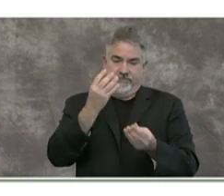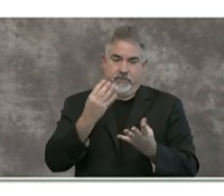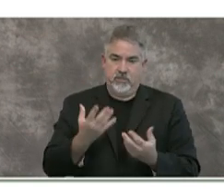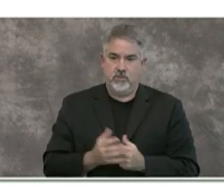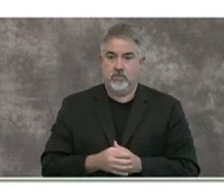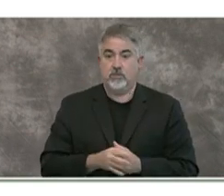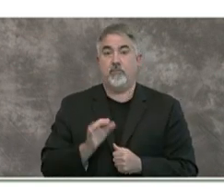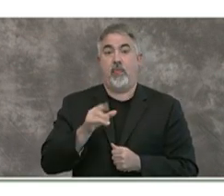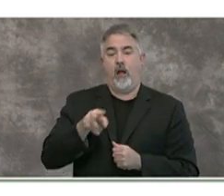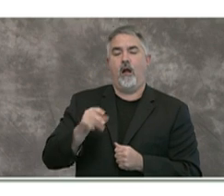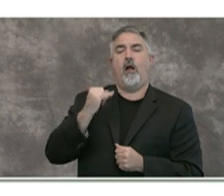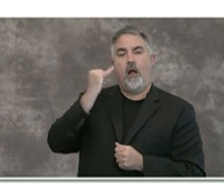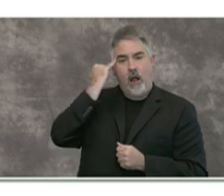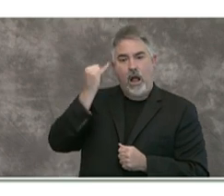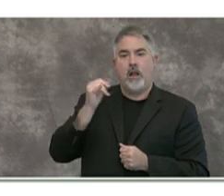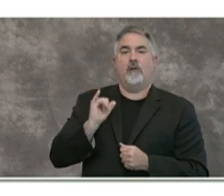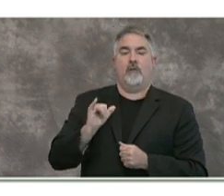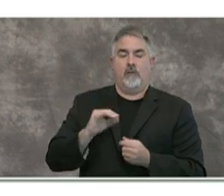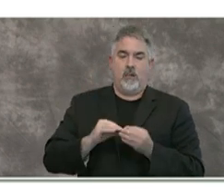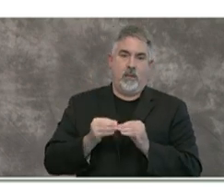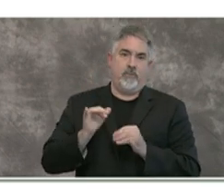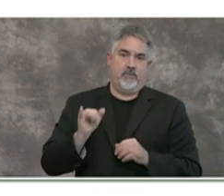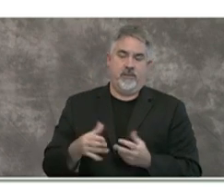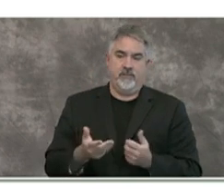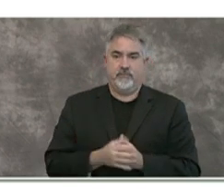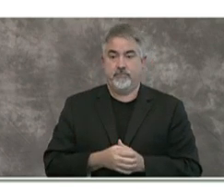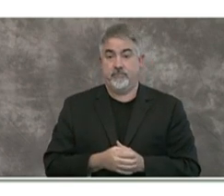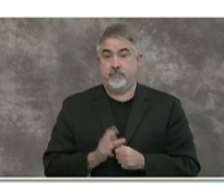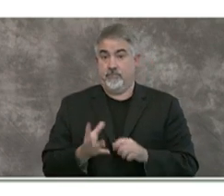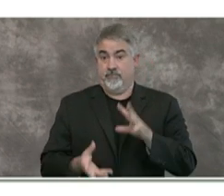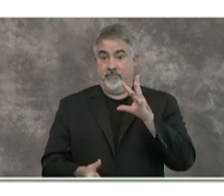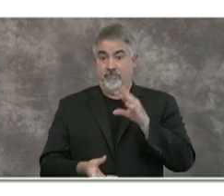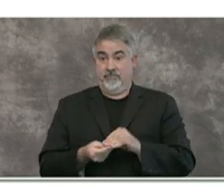continue. The breakdowns in total tests, we're now at